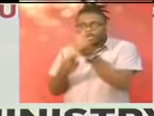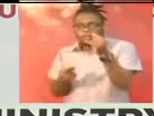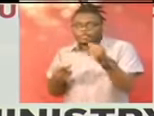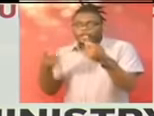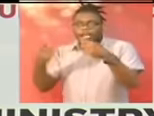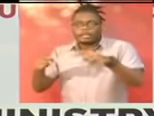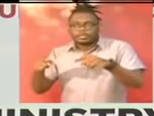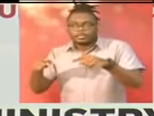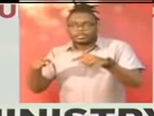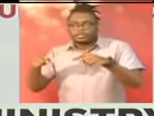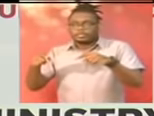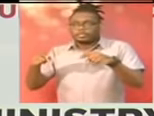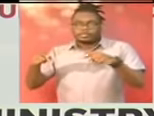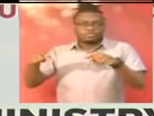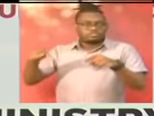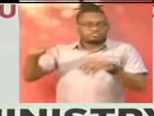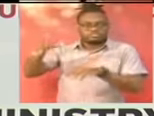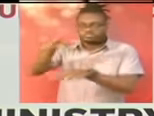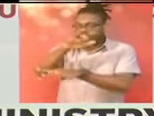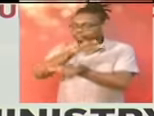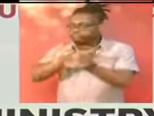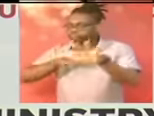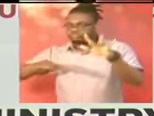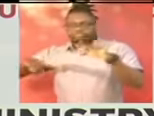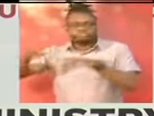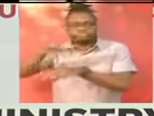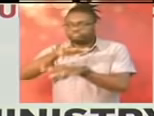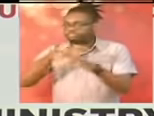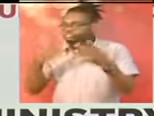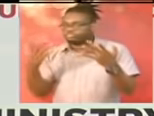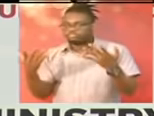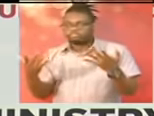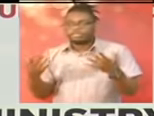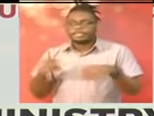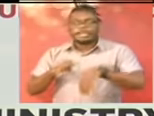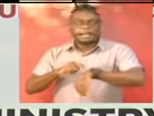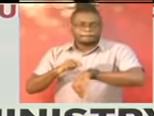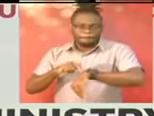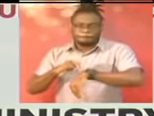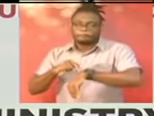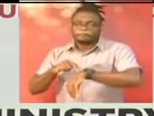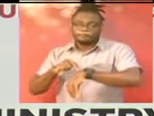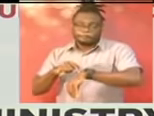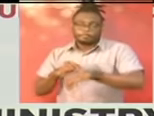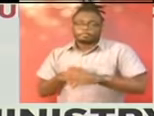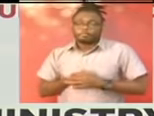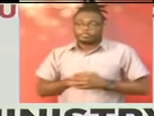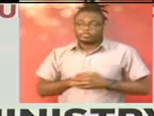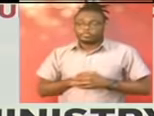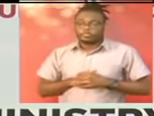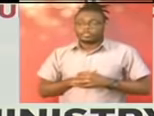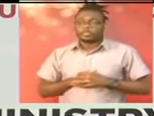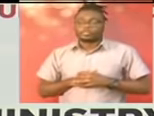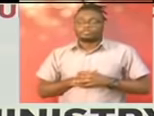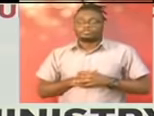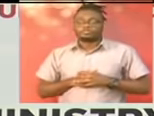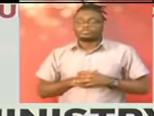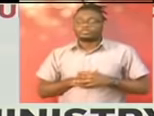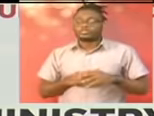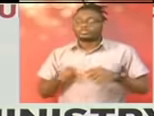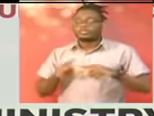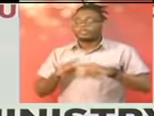the second question is yes, we are increasing or looking at getting the additional resource and capacity to increase